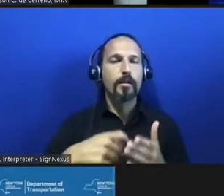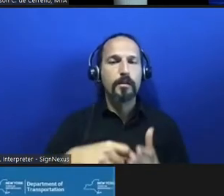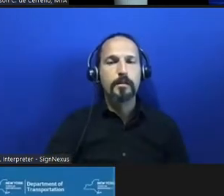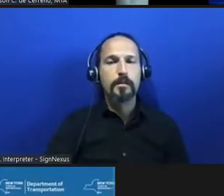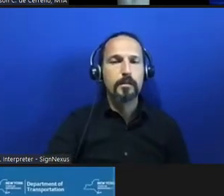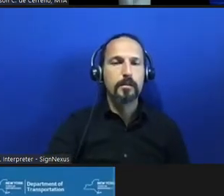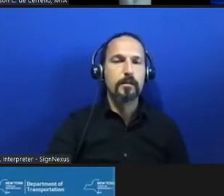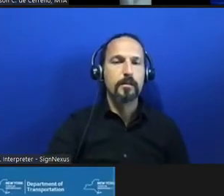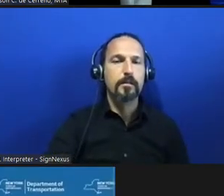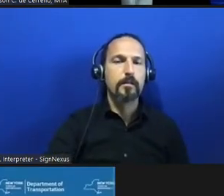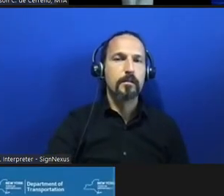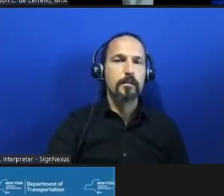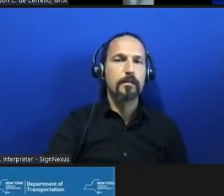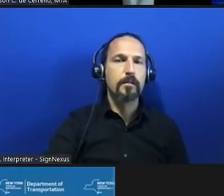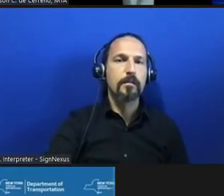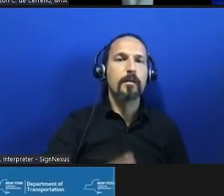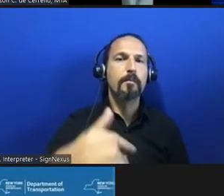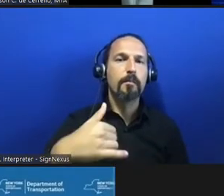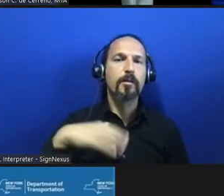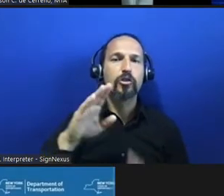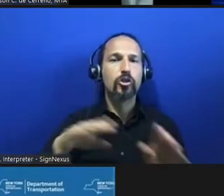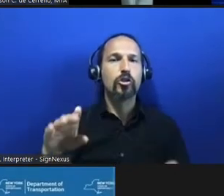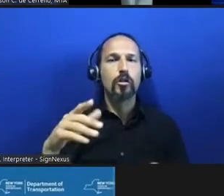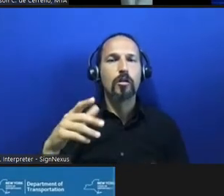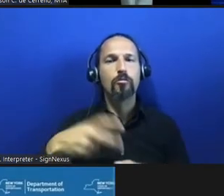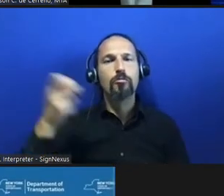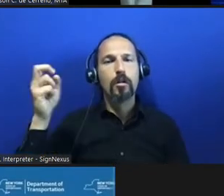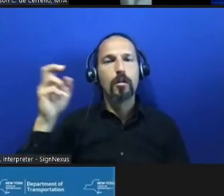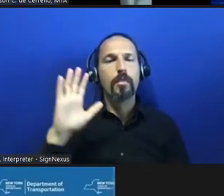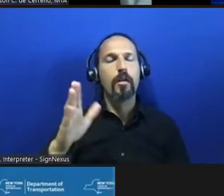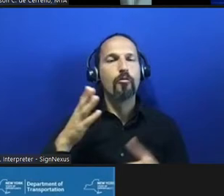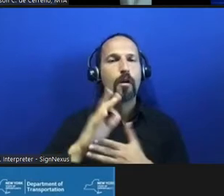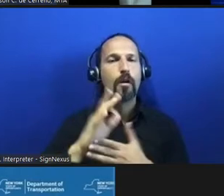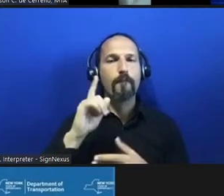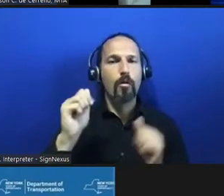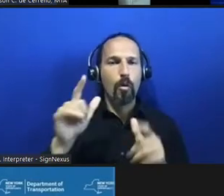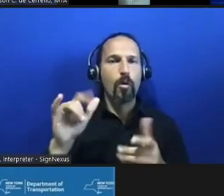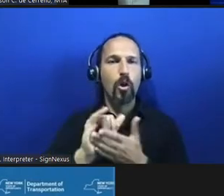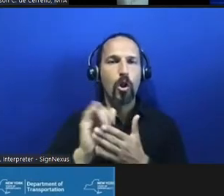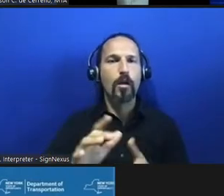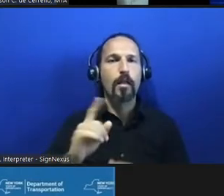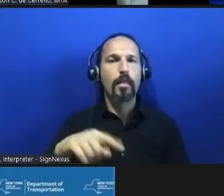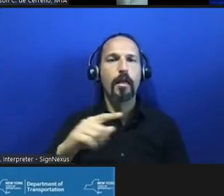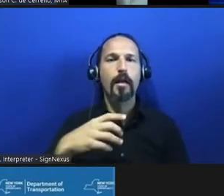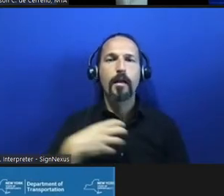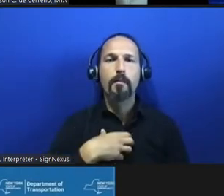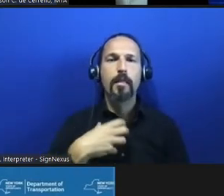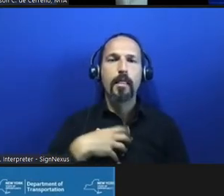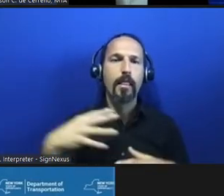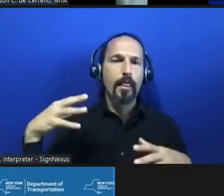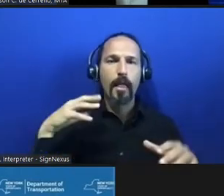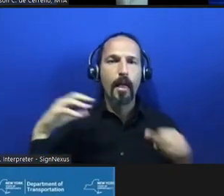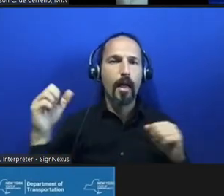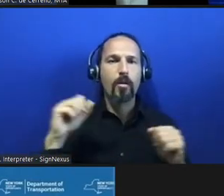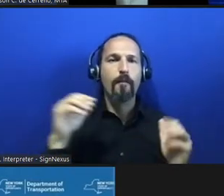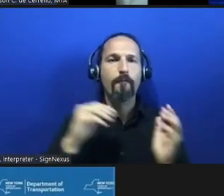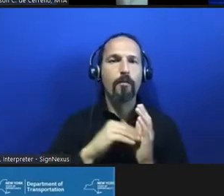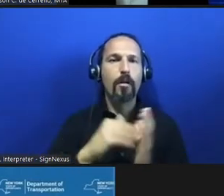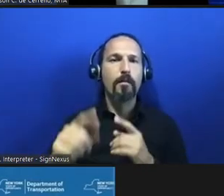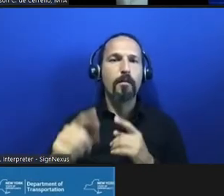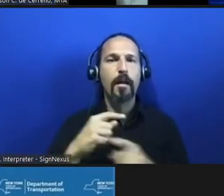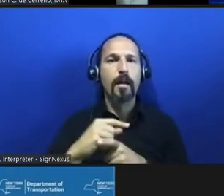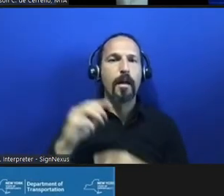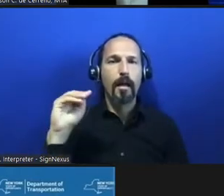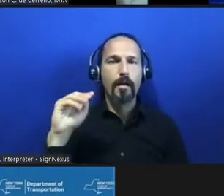my children will be robbed of that god-given Birthright of every New Yorker that of complaining loudly and frequently about